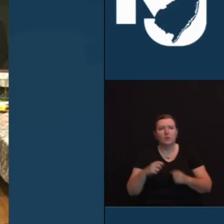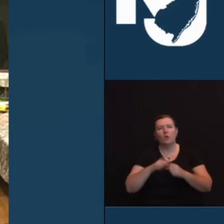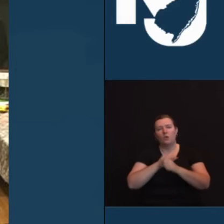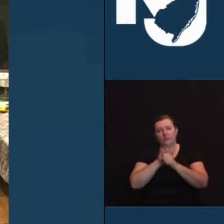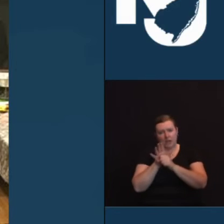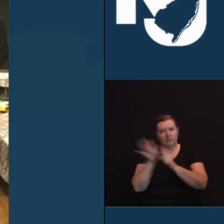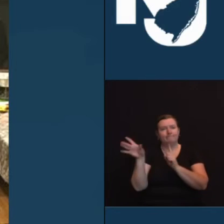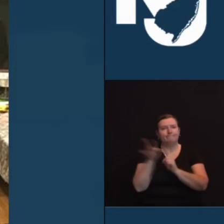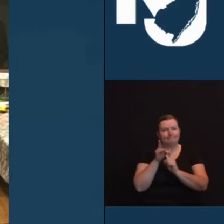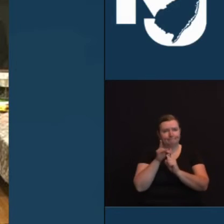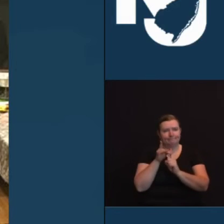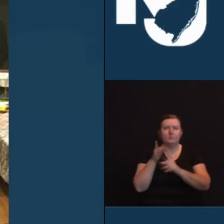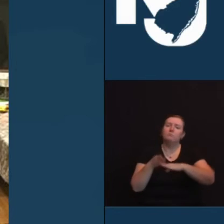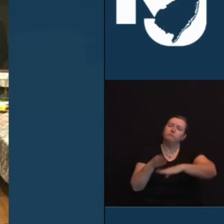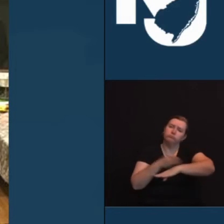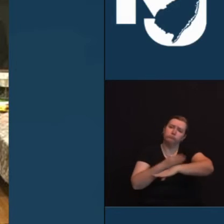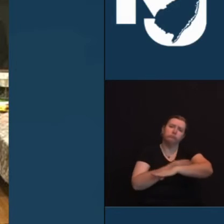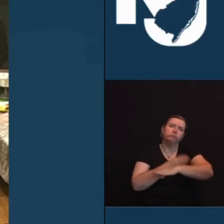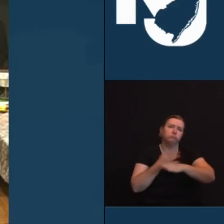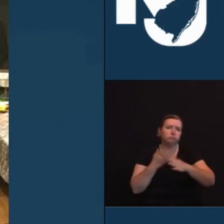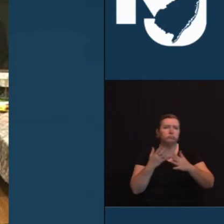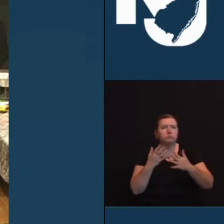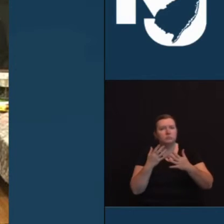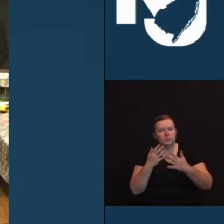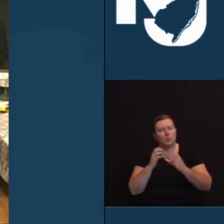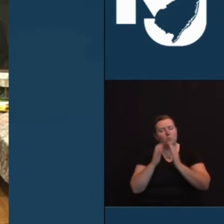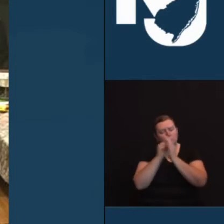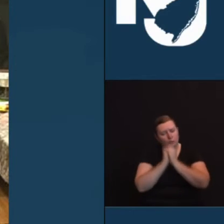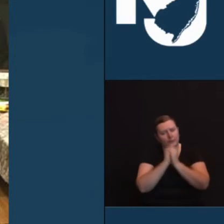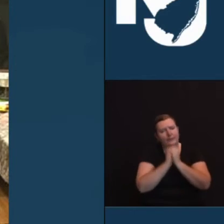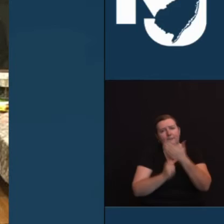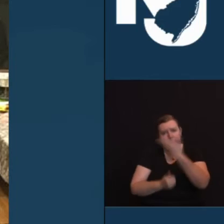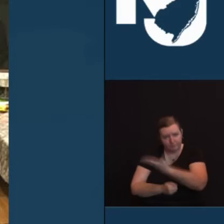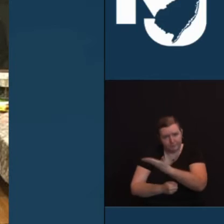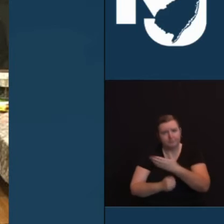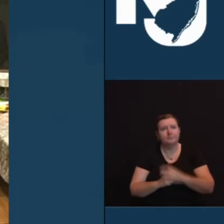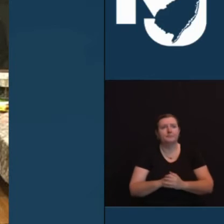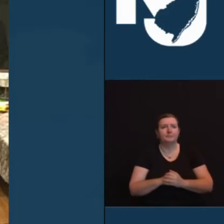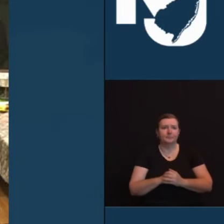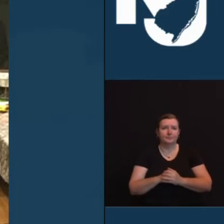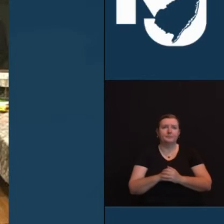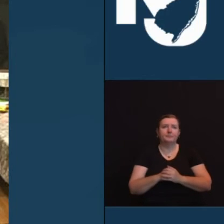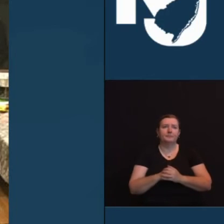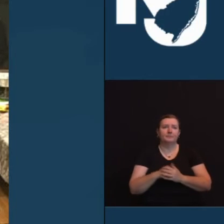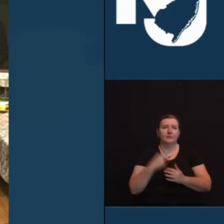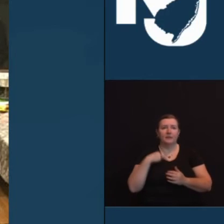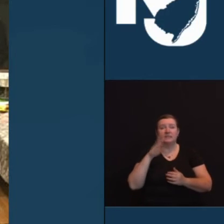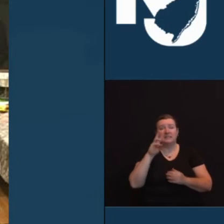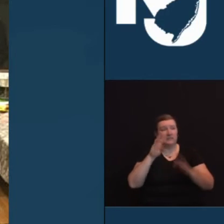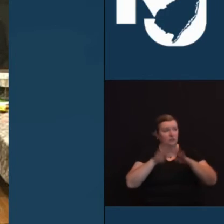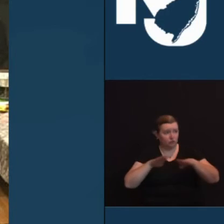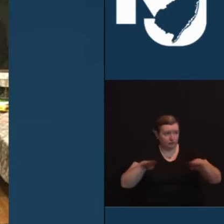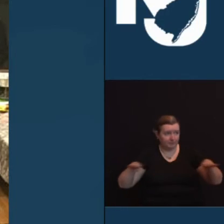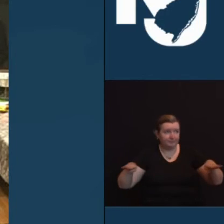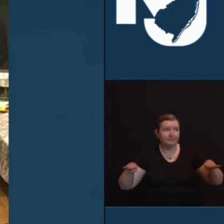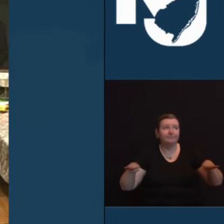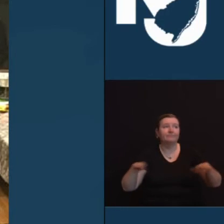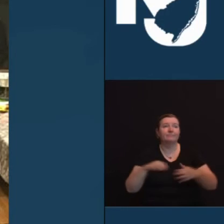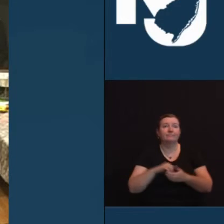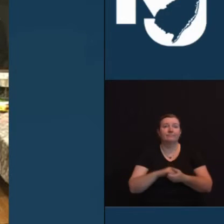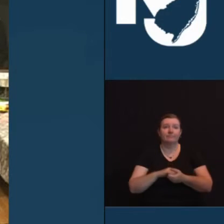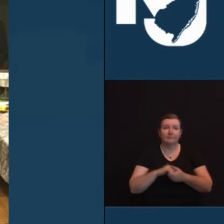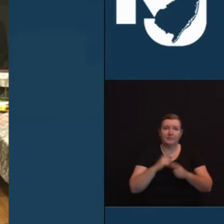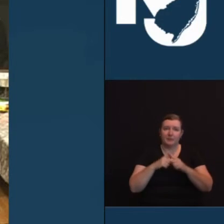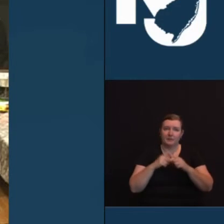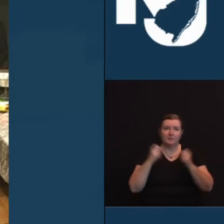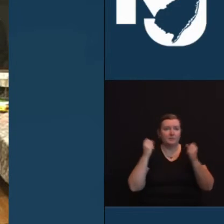keep her in your prayers. He's also survived by their 6 children, as well as by the families who relied on him for the health of their